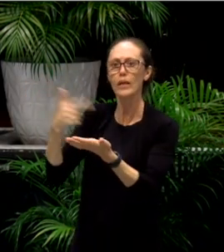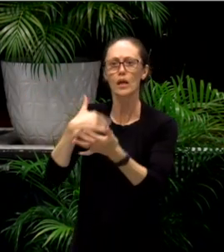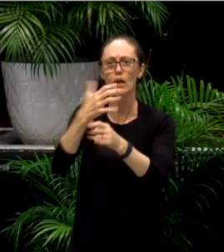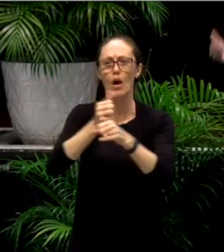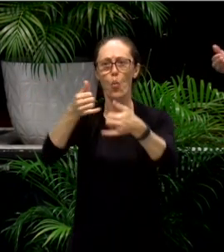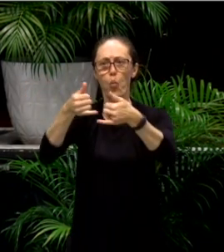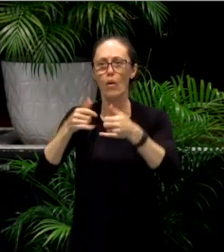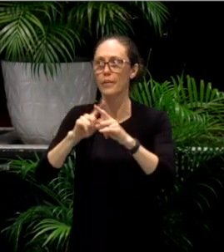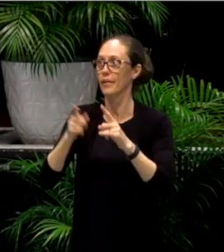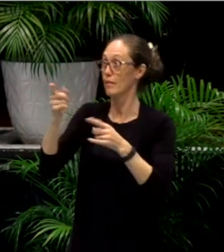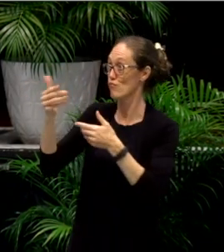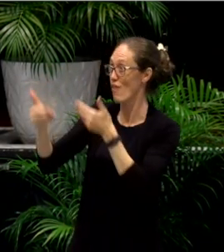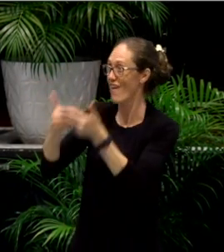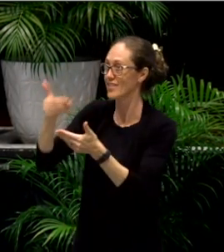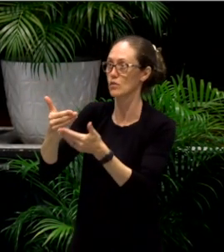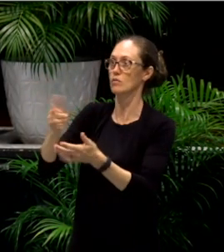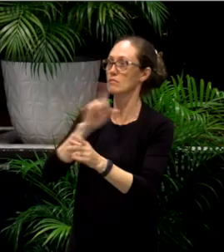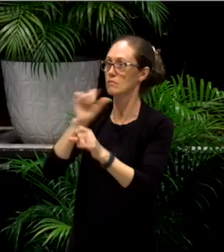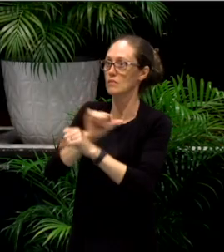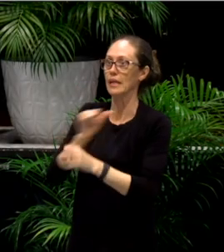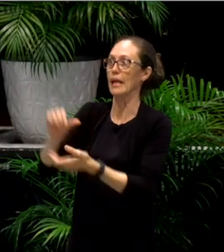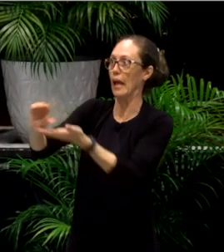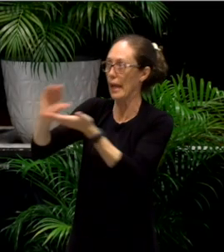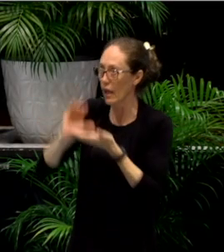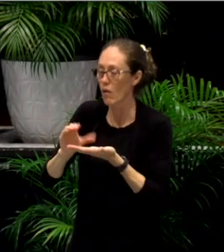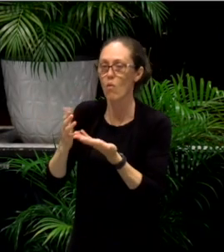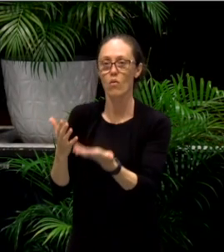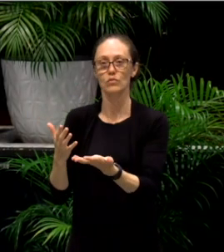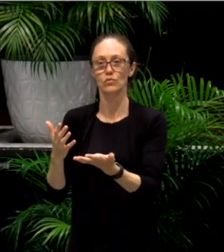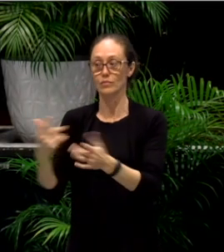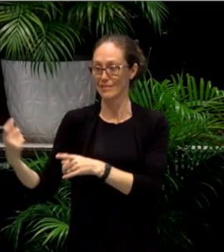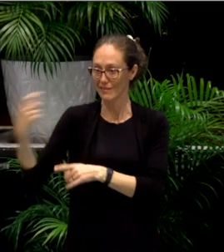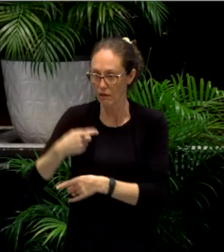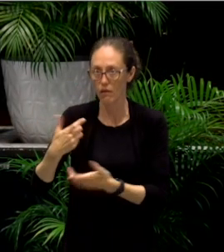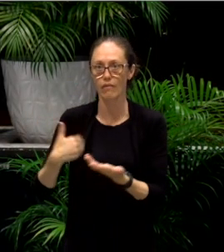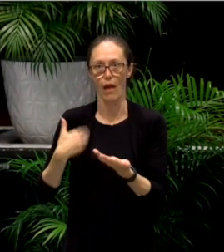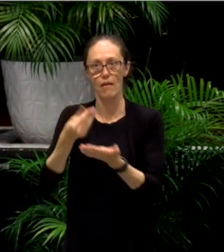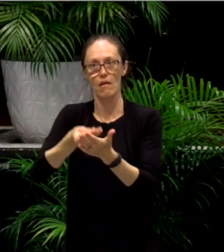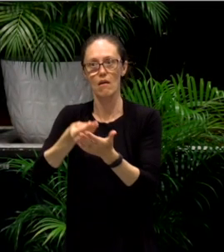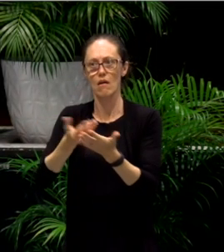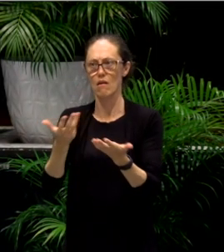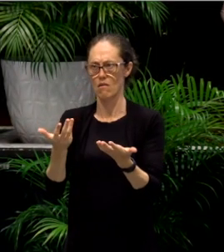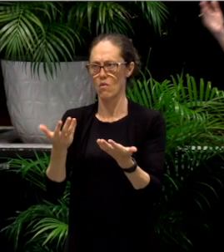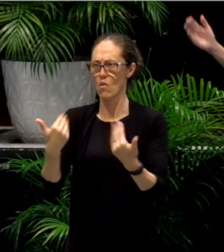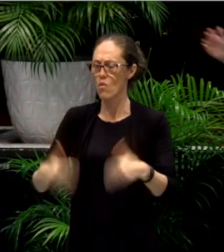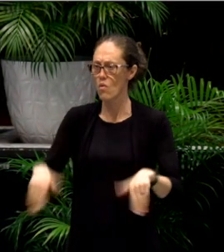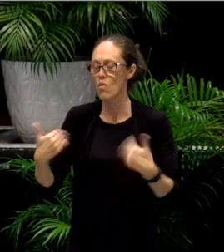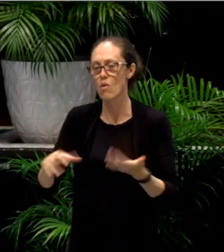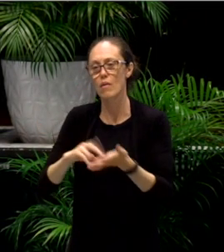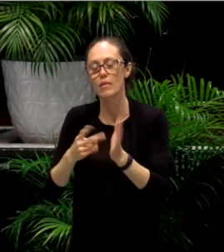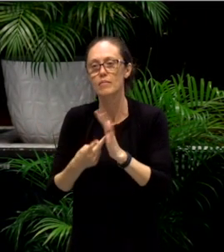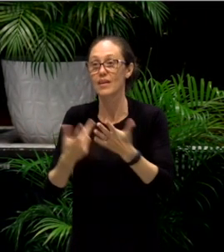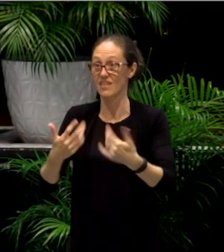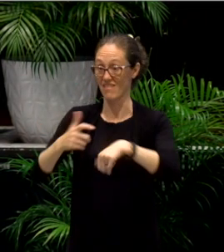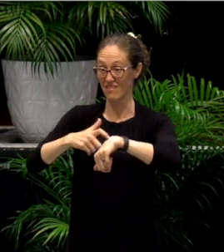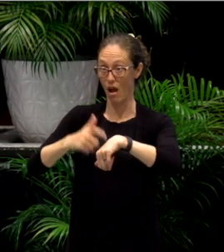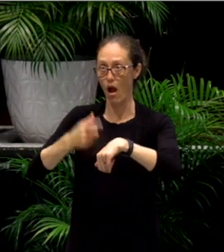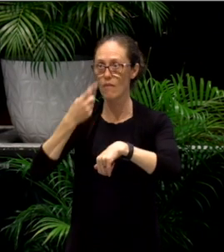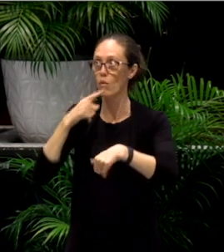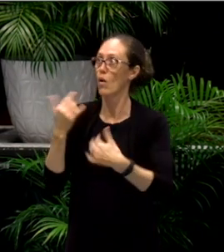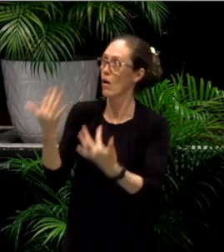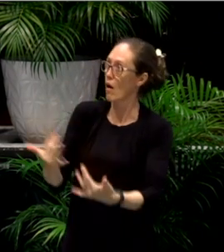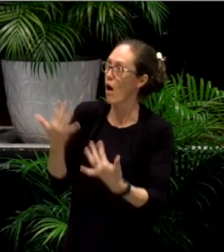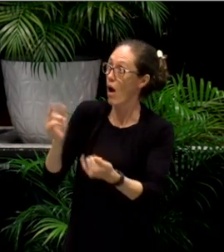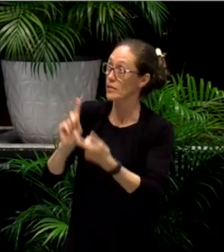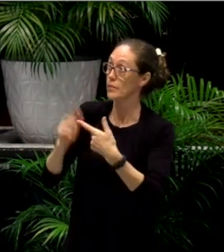to administratively grant funding, then there is a significantly longer period of time that we